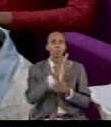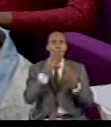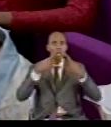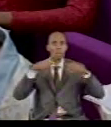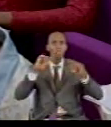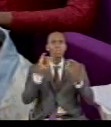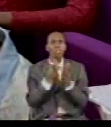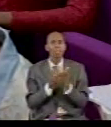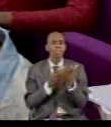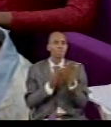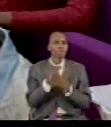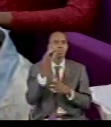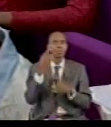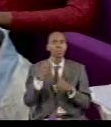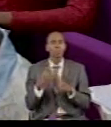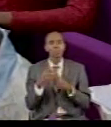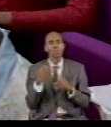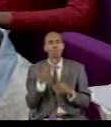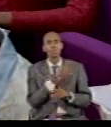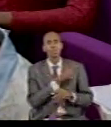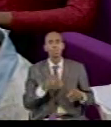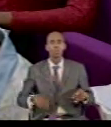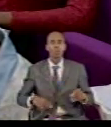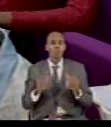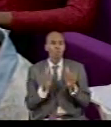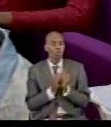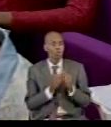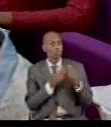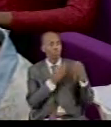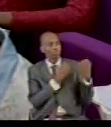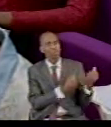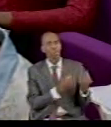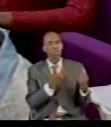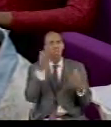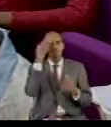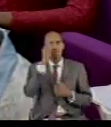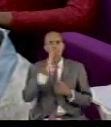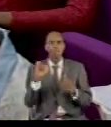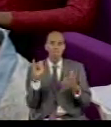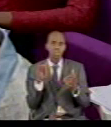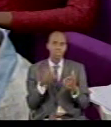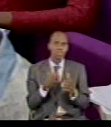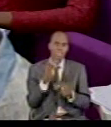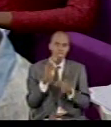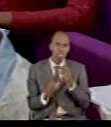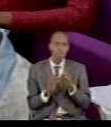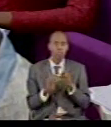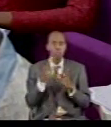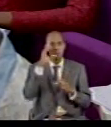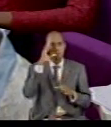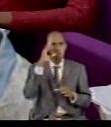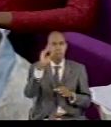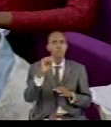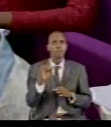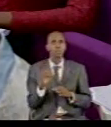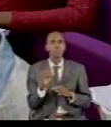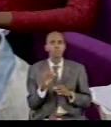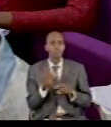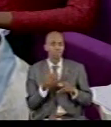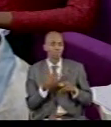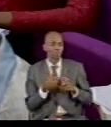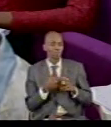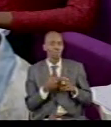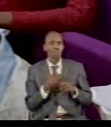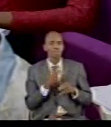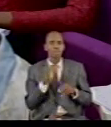of God with boldness, knowing even if man, temporary man,